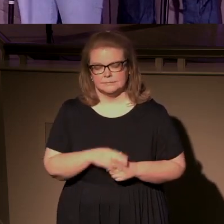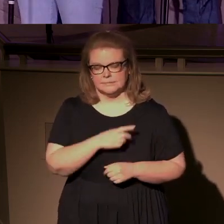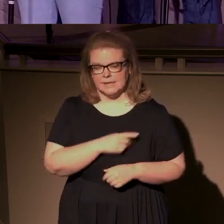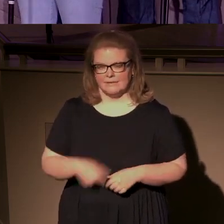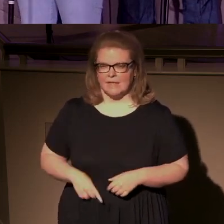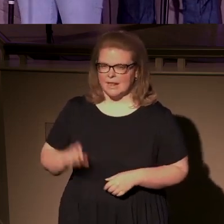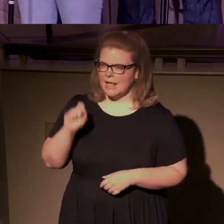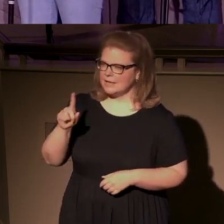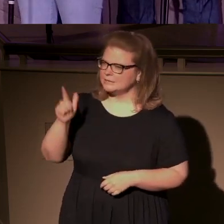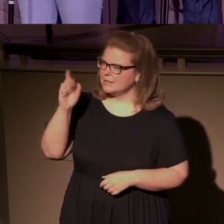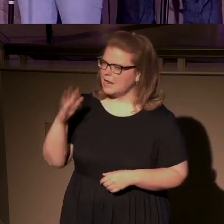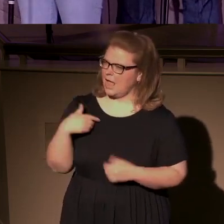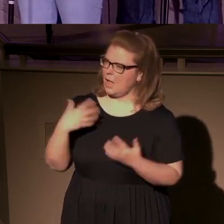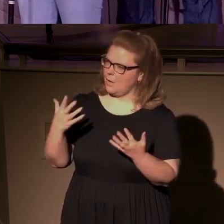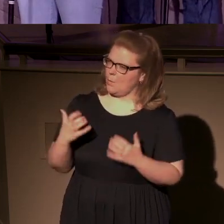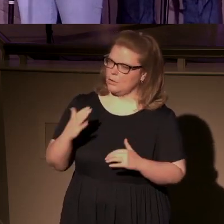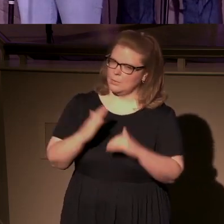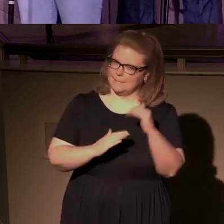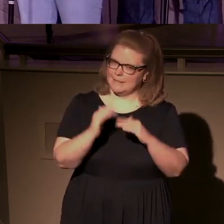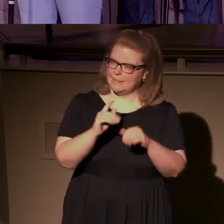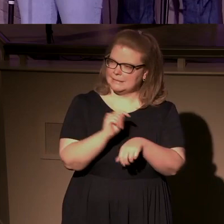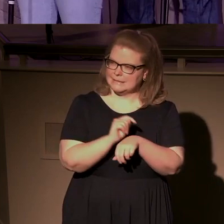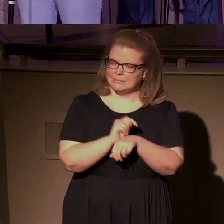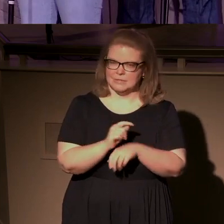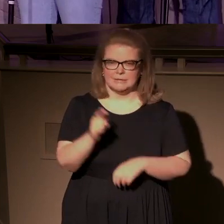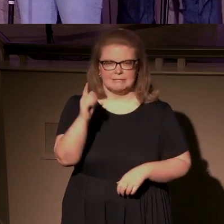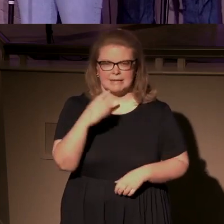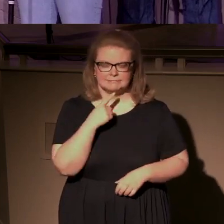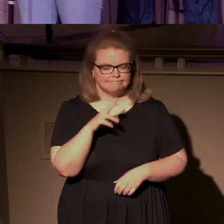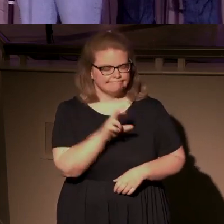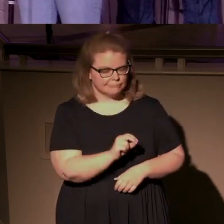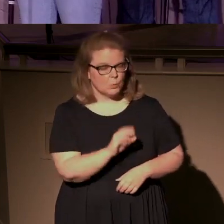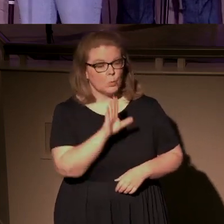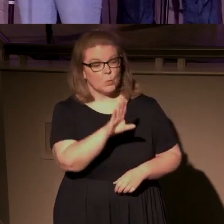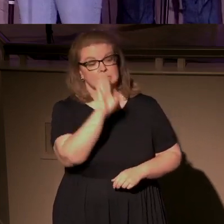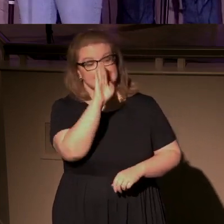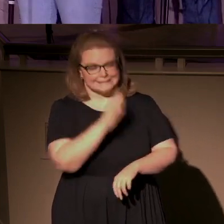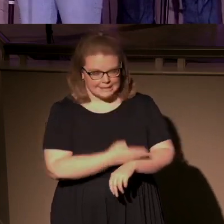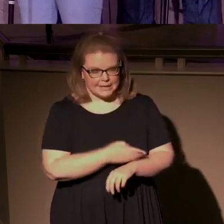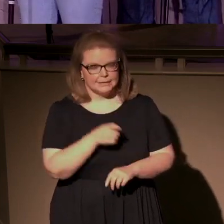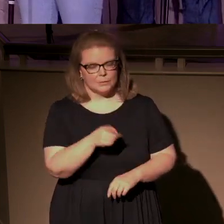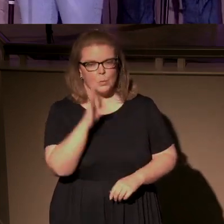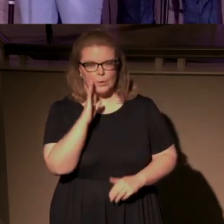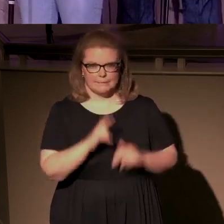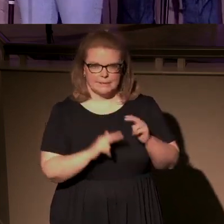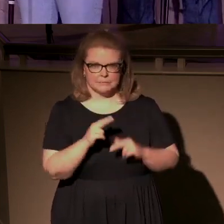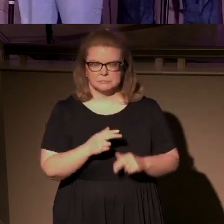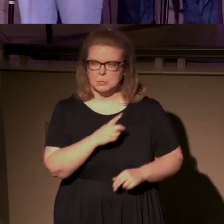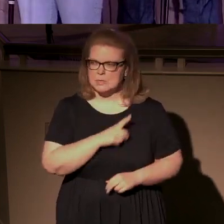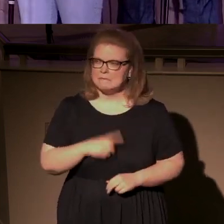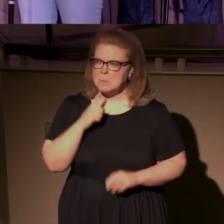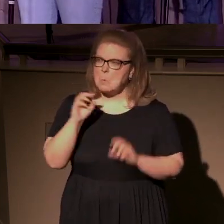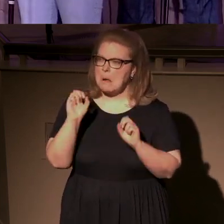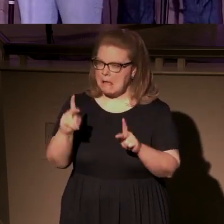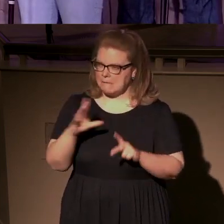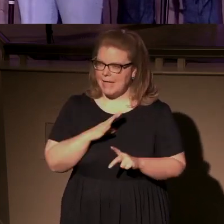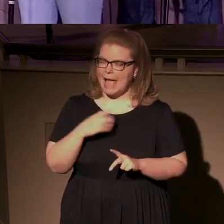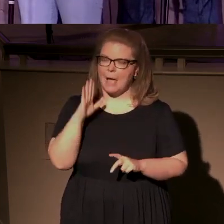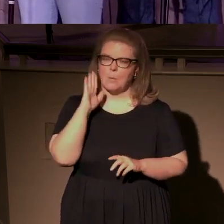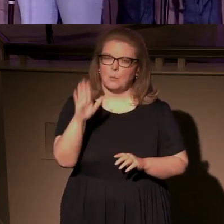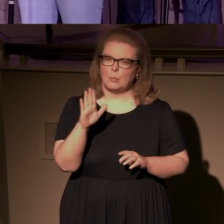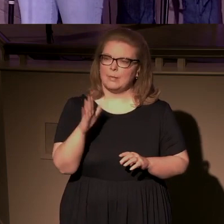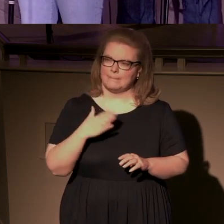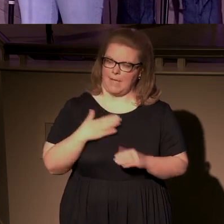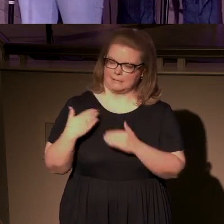to build a temple for you." And God told him, "You're not going to build it. It's going to be your son." So David was, "Okay, I'll make preparations for it."